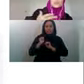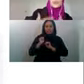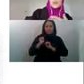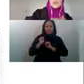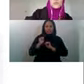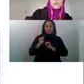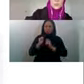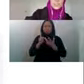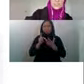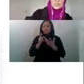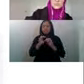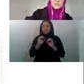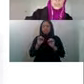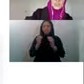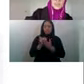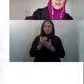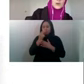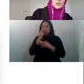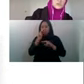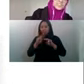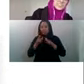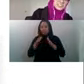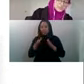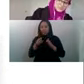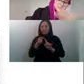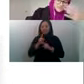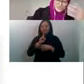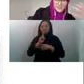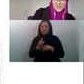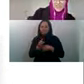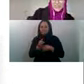new or fun ways to really